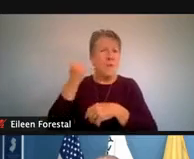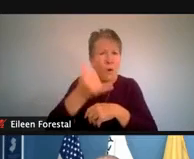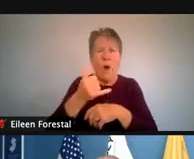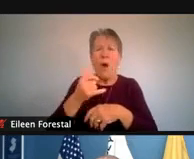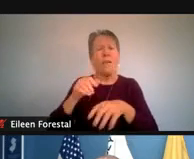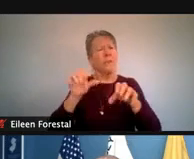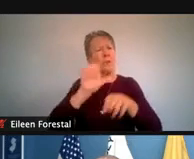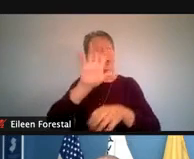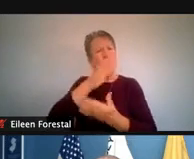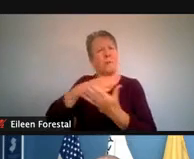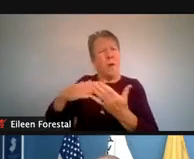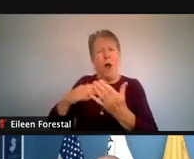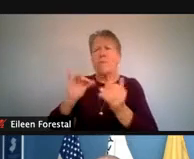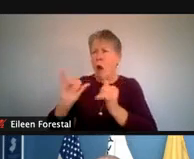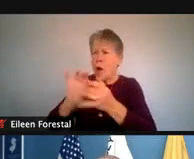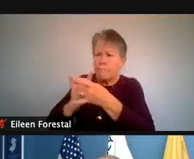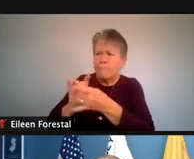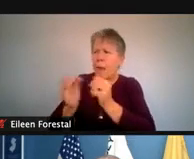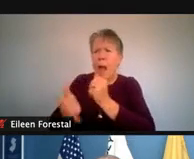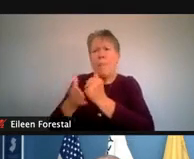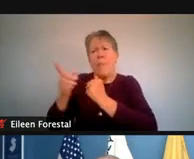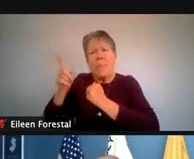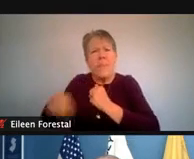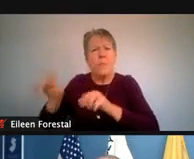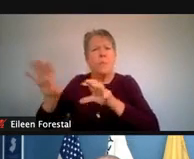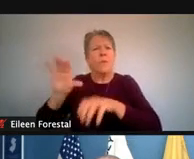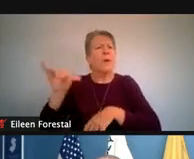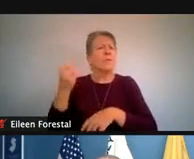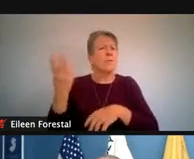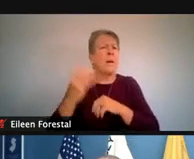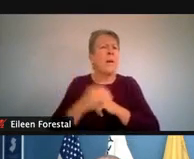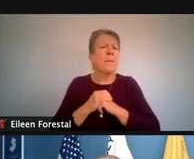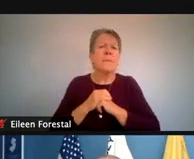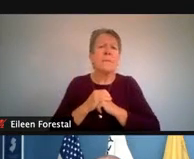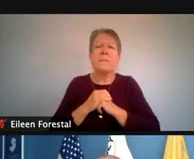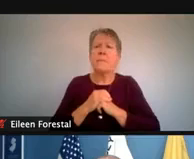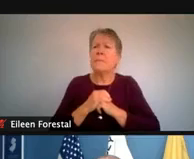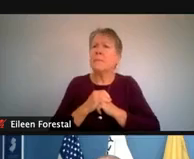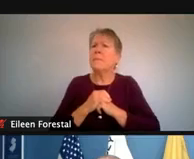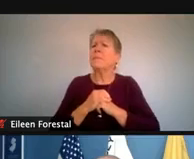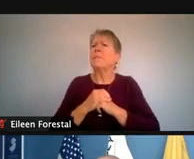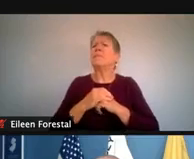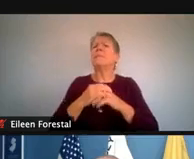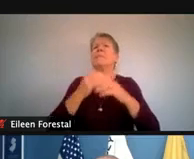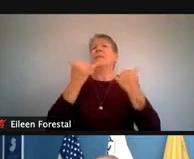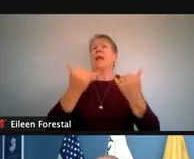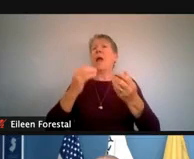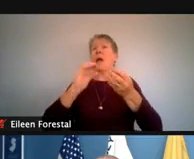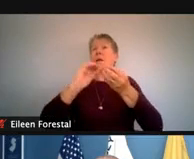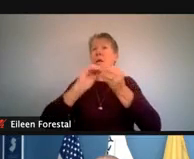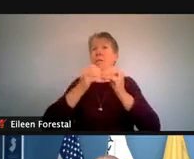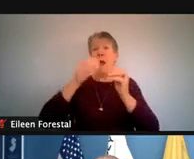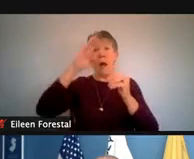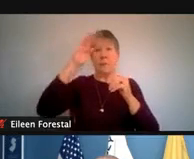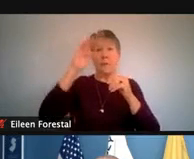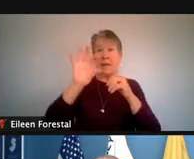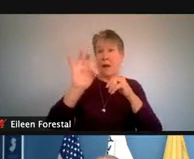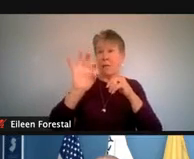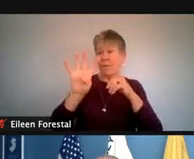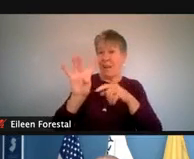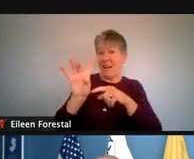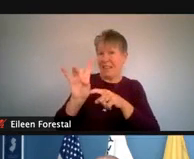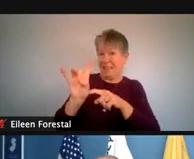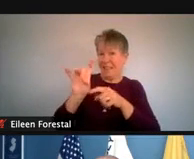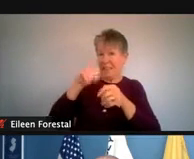as the governor shared, our hospitals reported 948 hospitalizations of COVID-19 positive persons